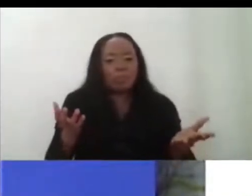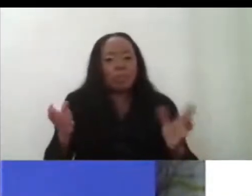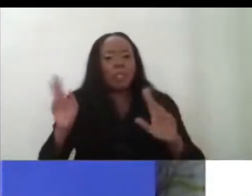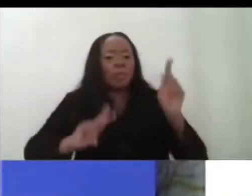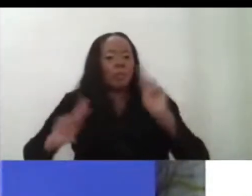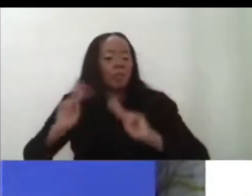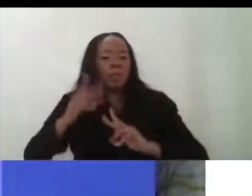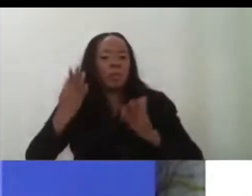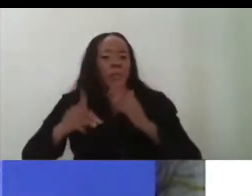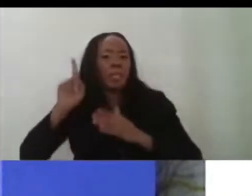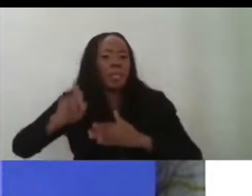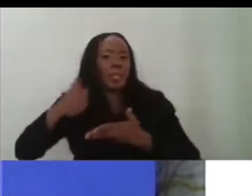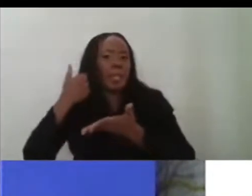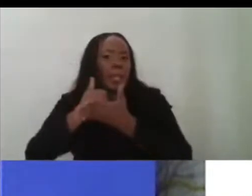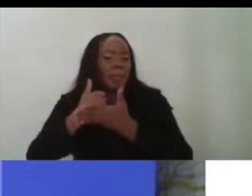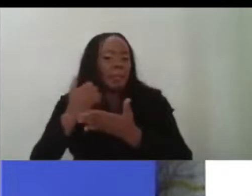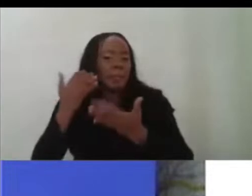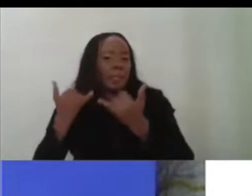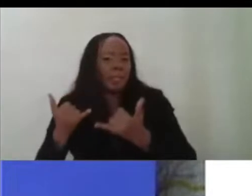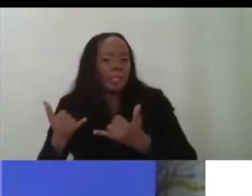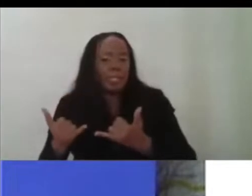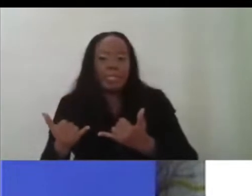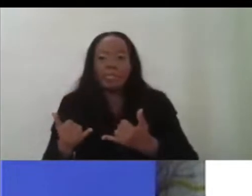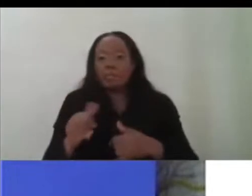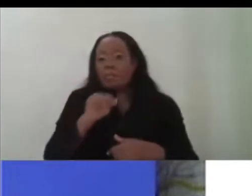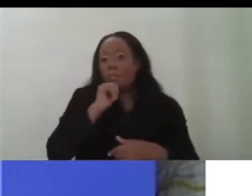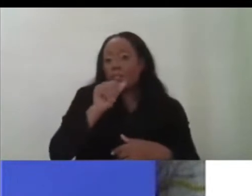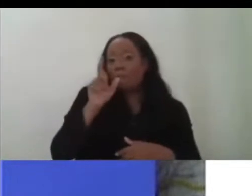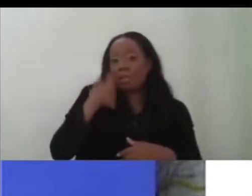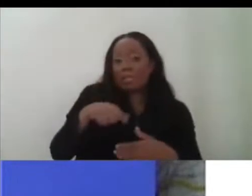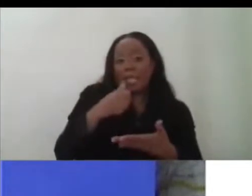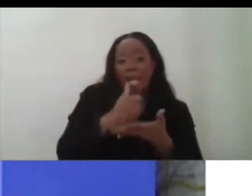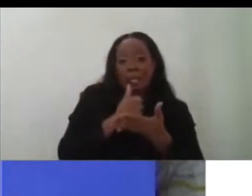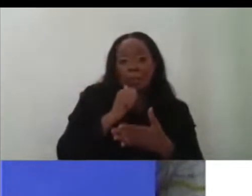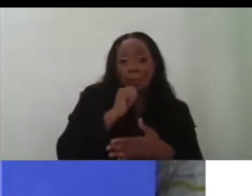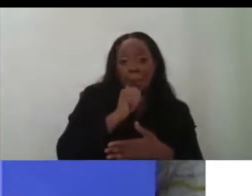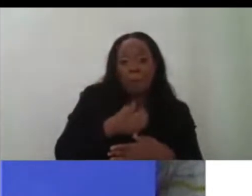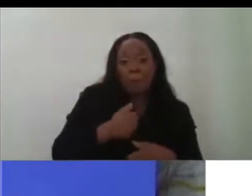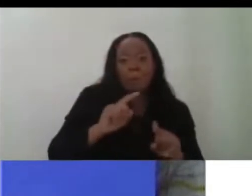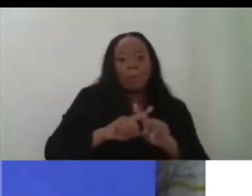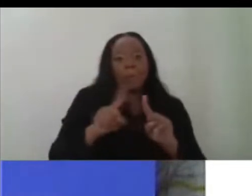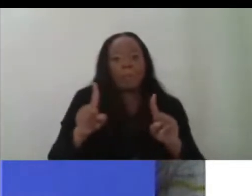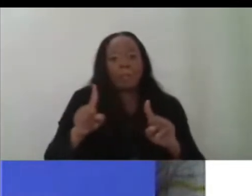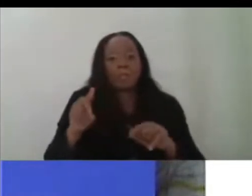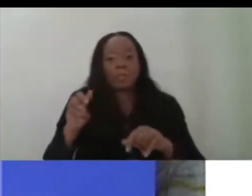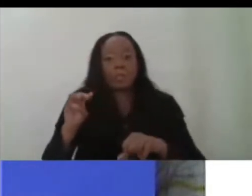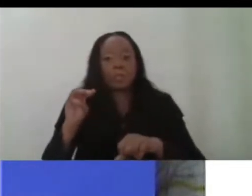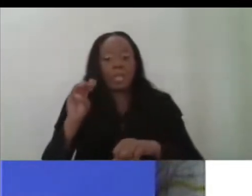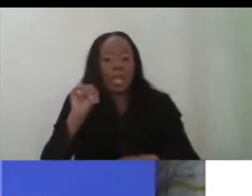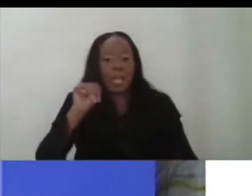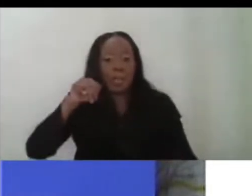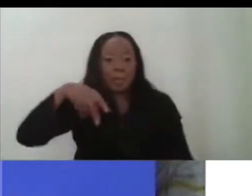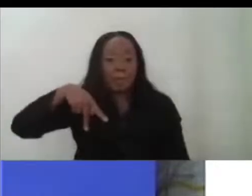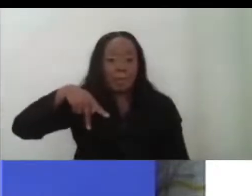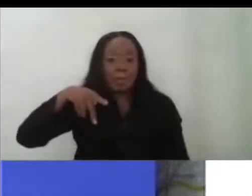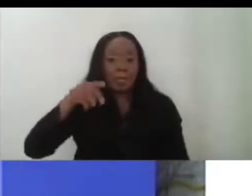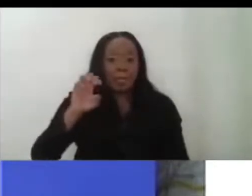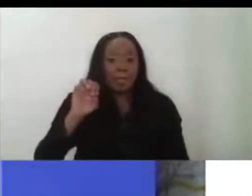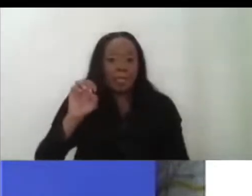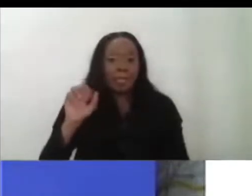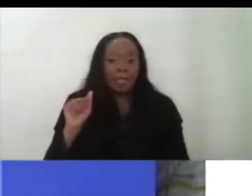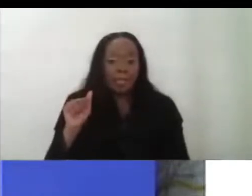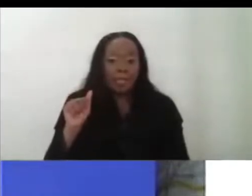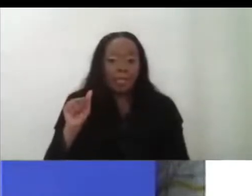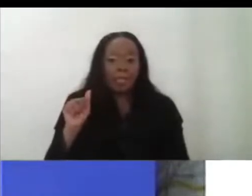rest assured that with the assistance of the Ministry of People Empowerment and